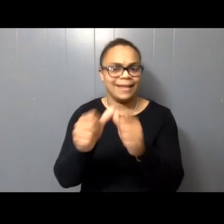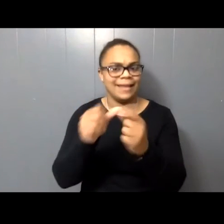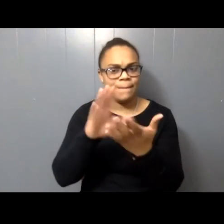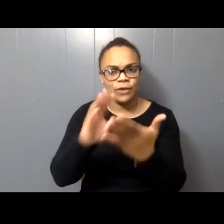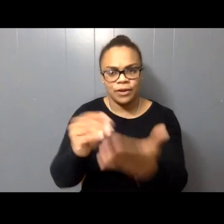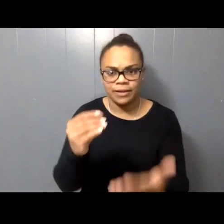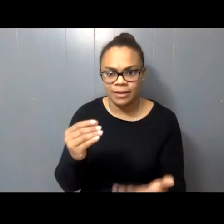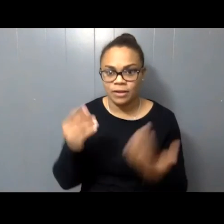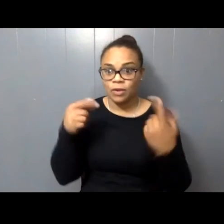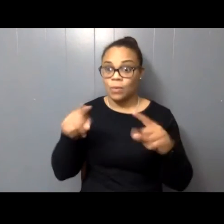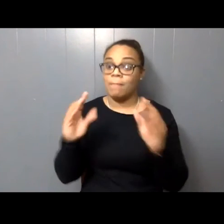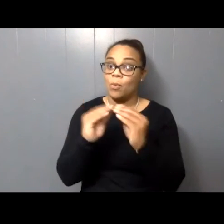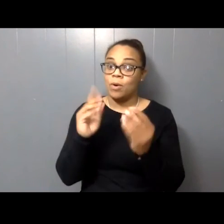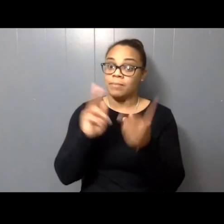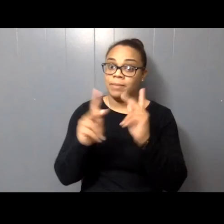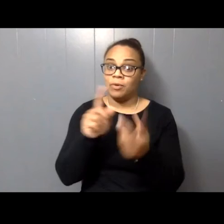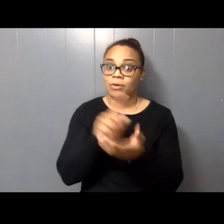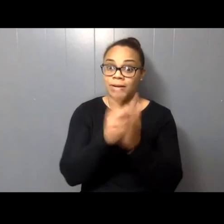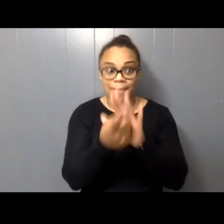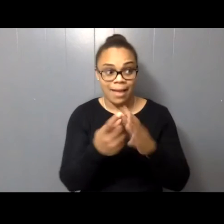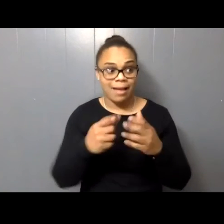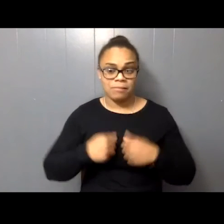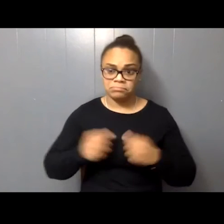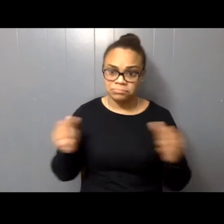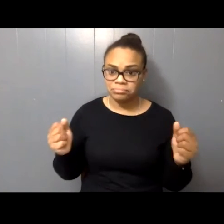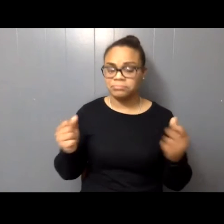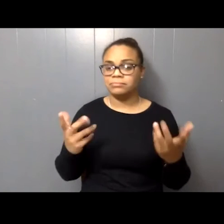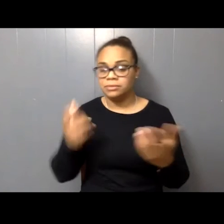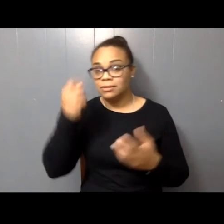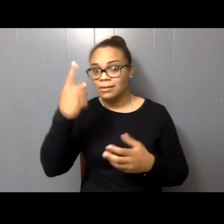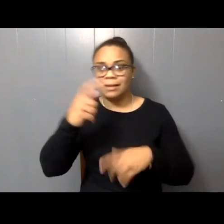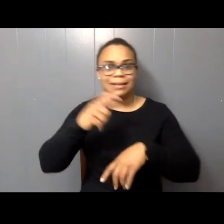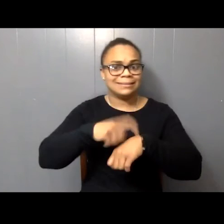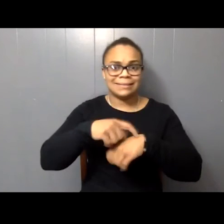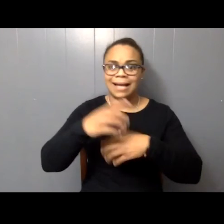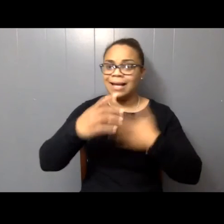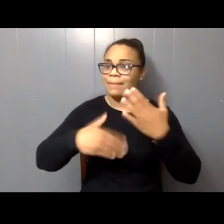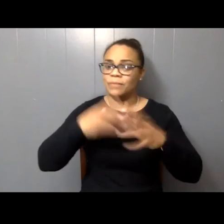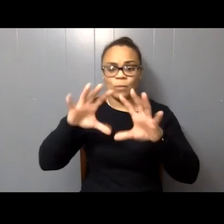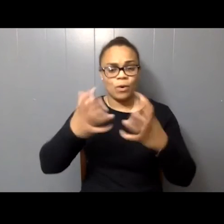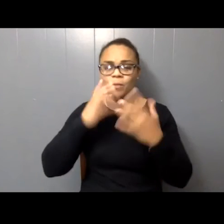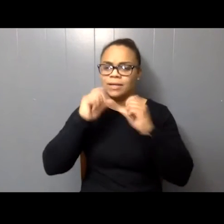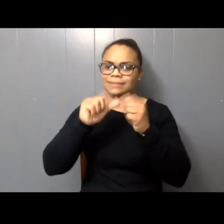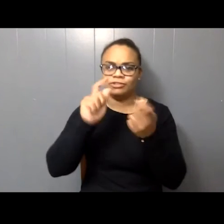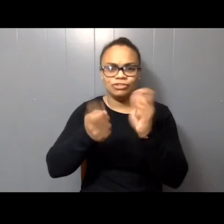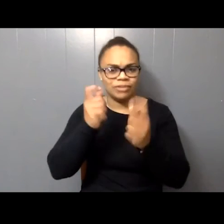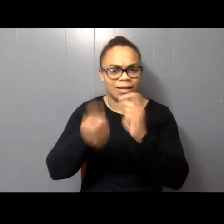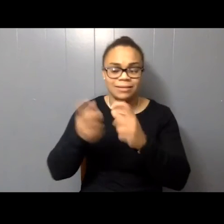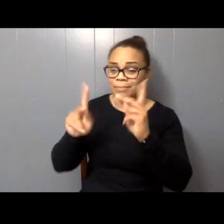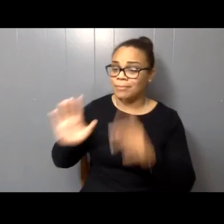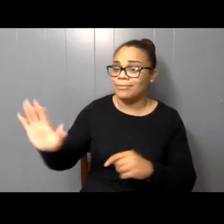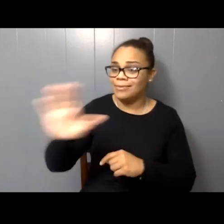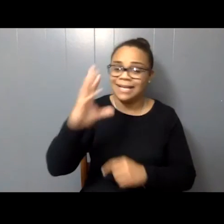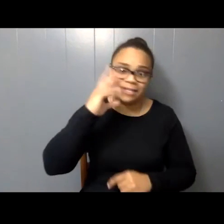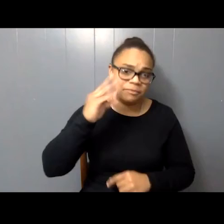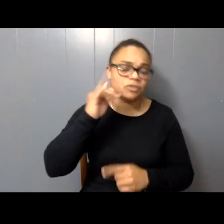changing, and people's experiences are always going to be different and they're going to share it in a different way.